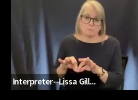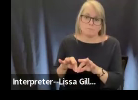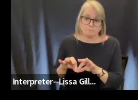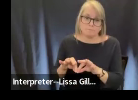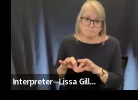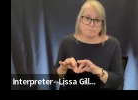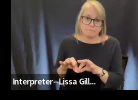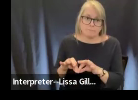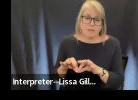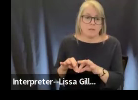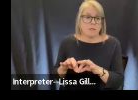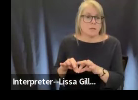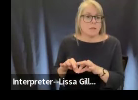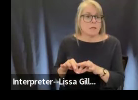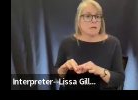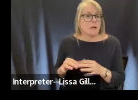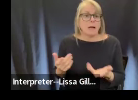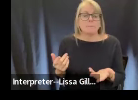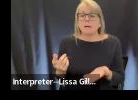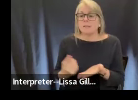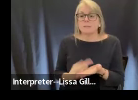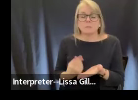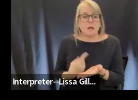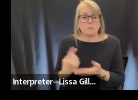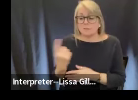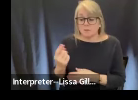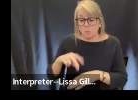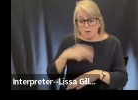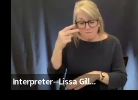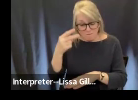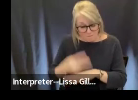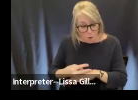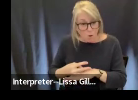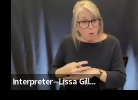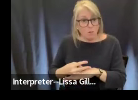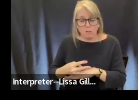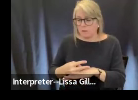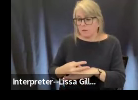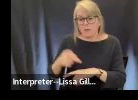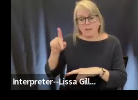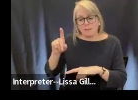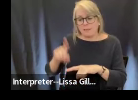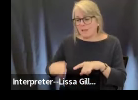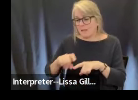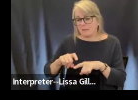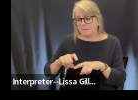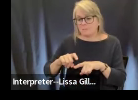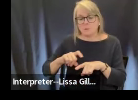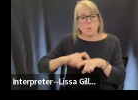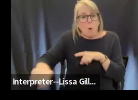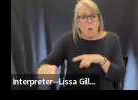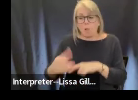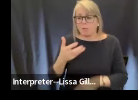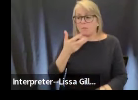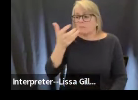know, obviously, there's sometimes an issue when someone falls and they're not near the capability of making that call. So we would, of course, advise